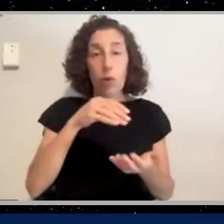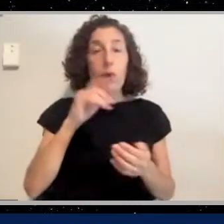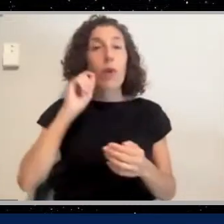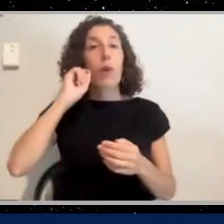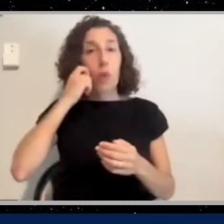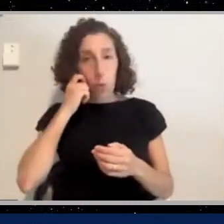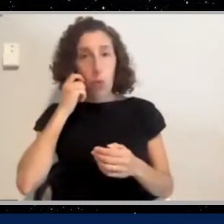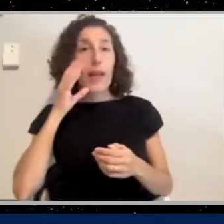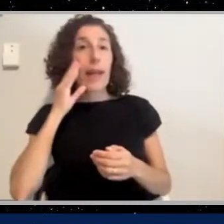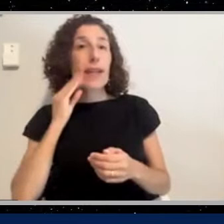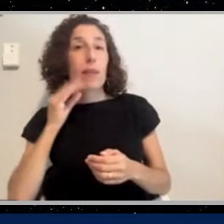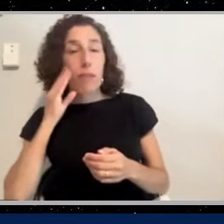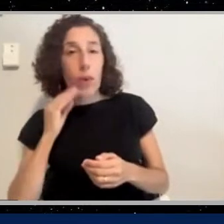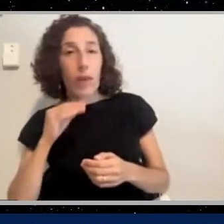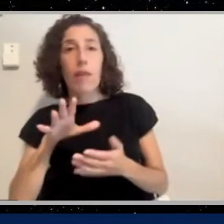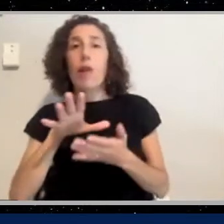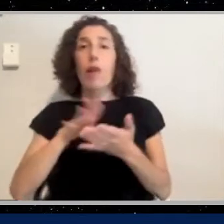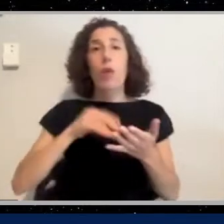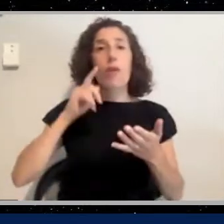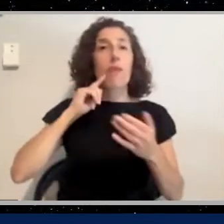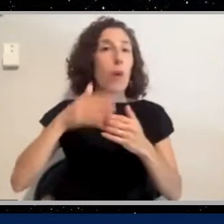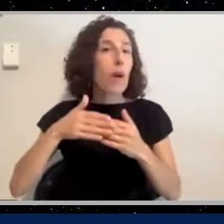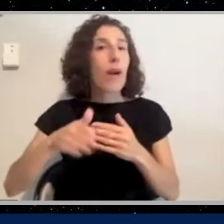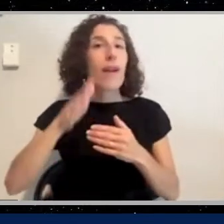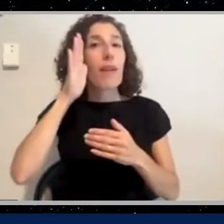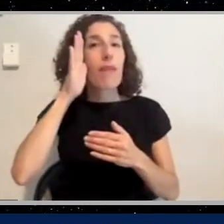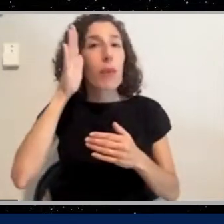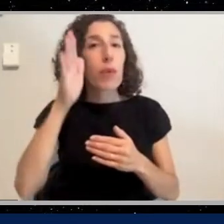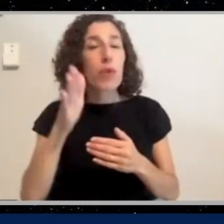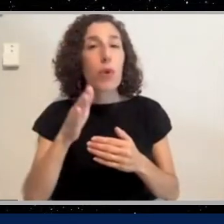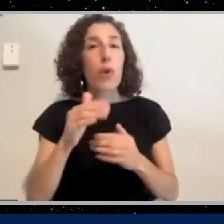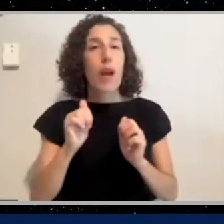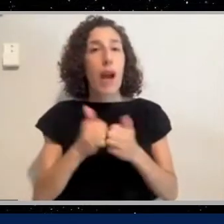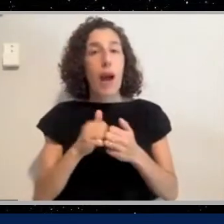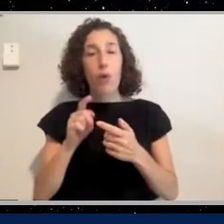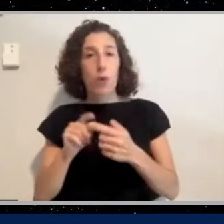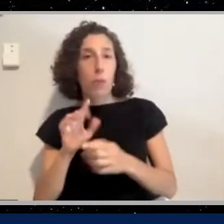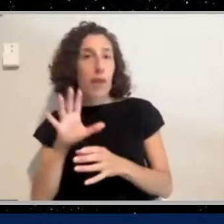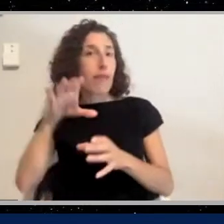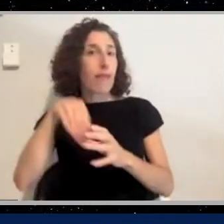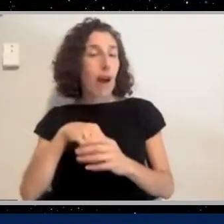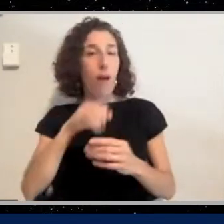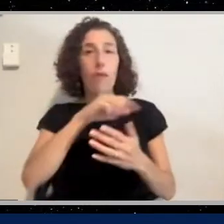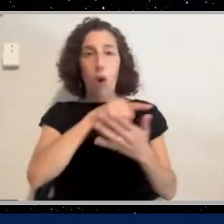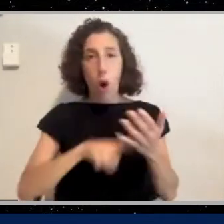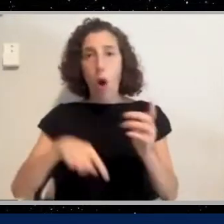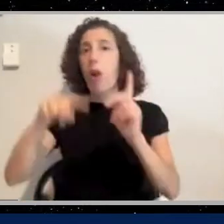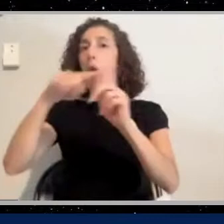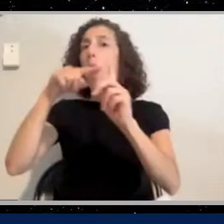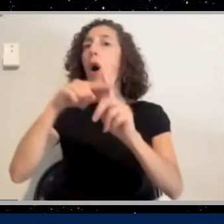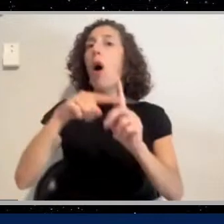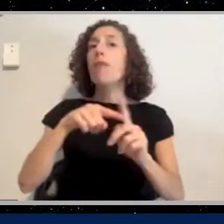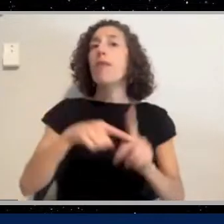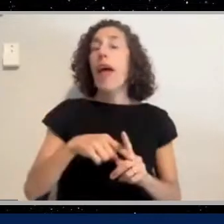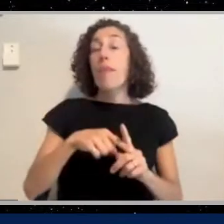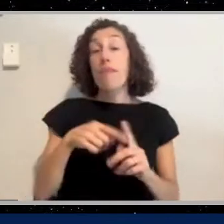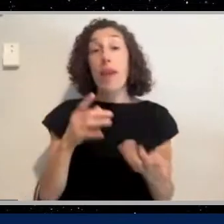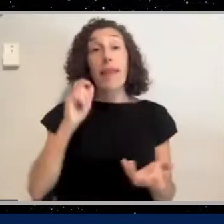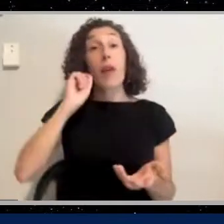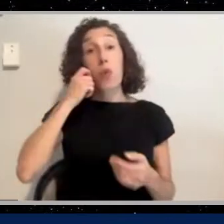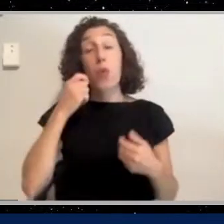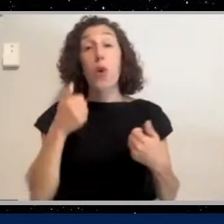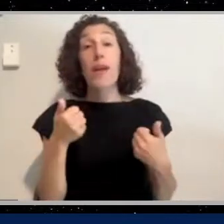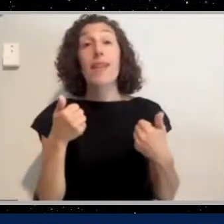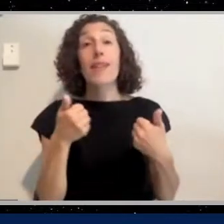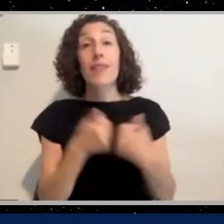of experiments. We can be equally contributing, mission, crew members. And that, I think that's